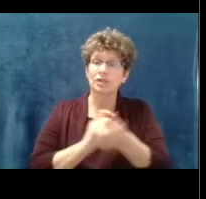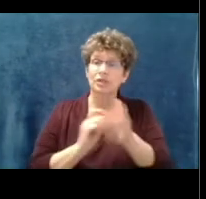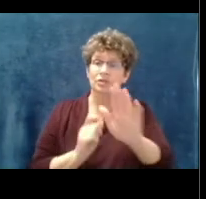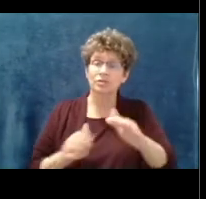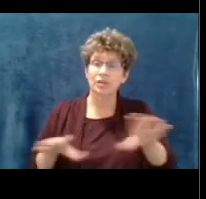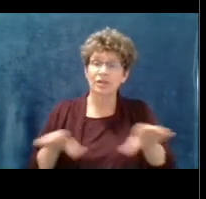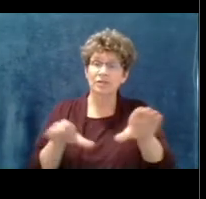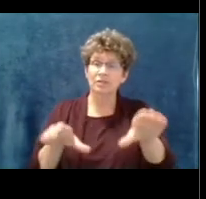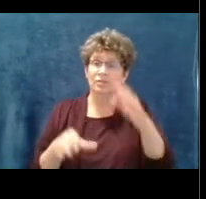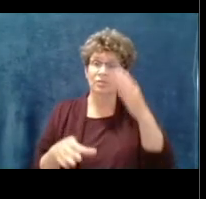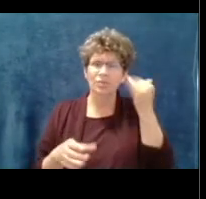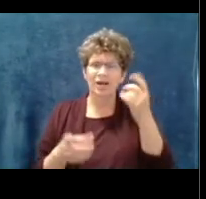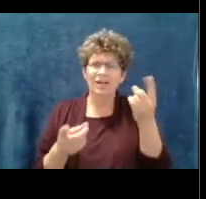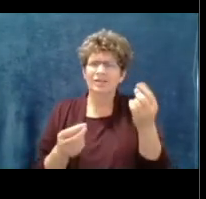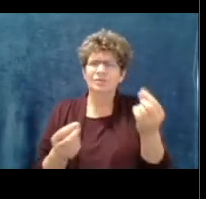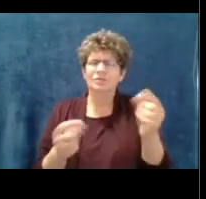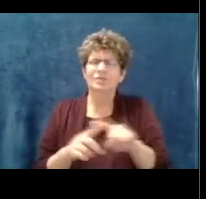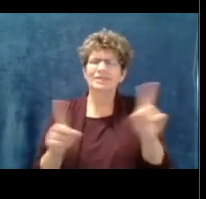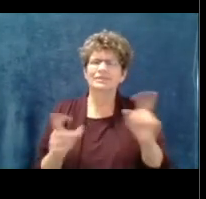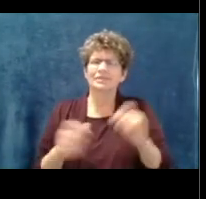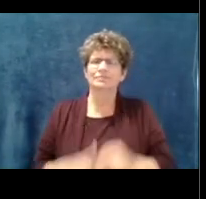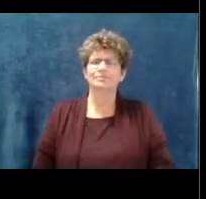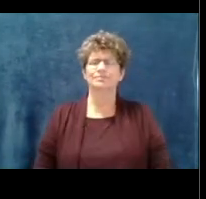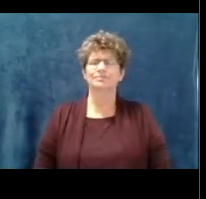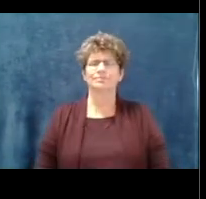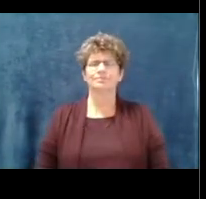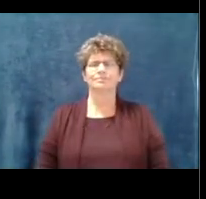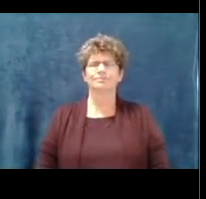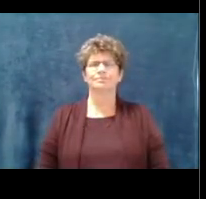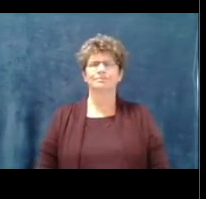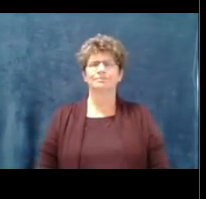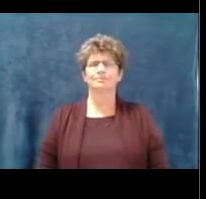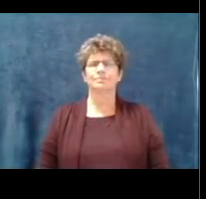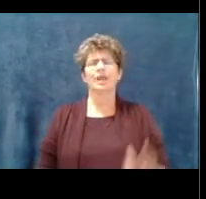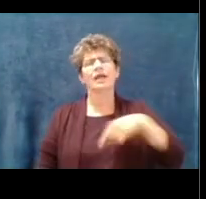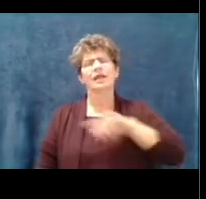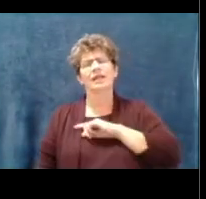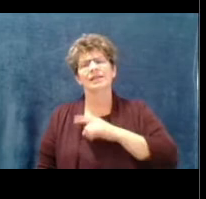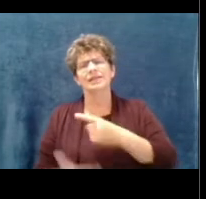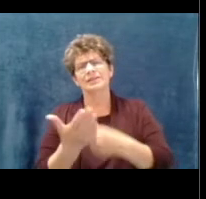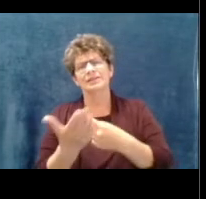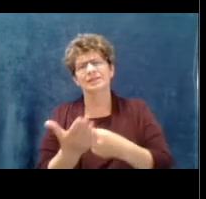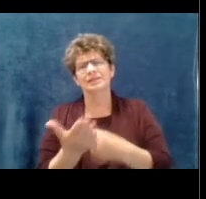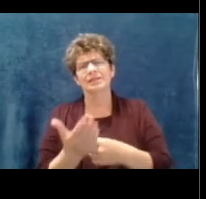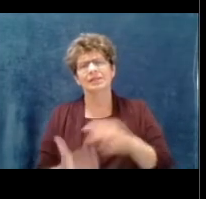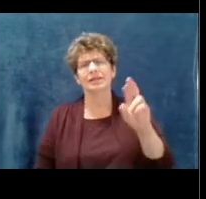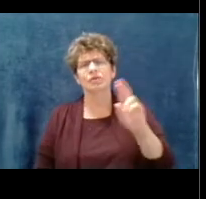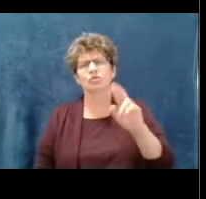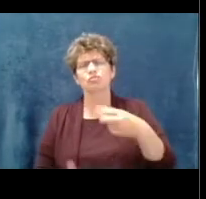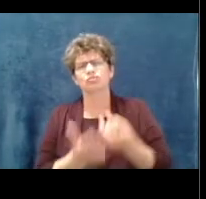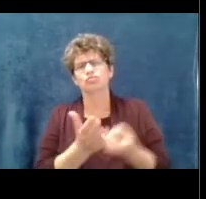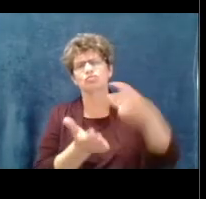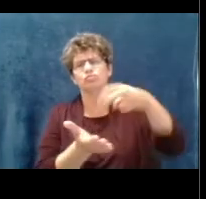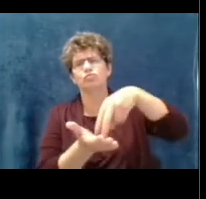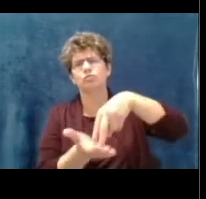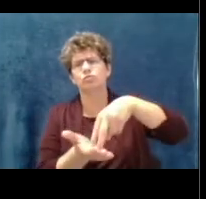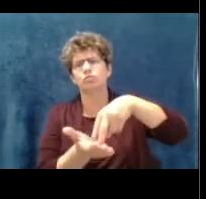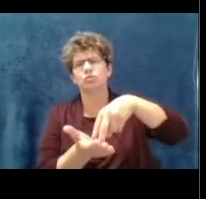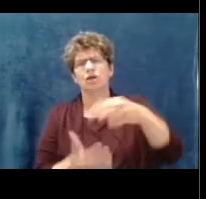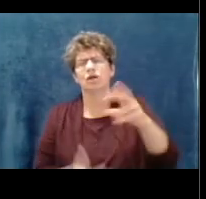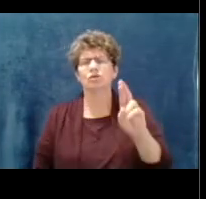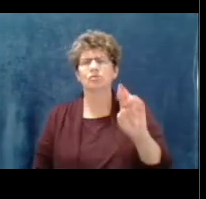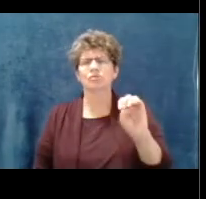So let's talk a bit about resiliency. Aging isn't for wimps. There are